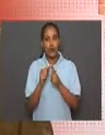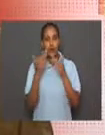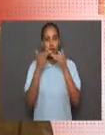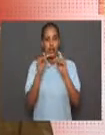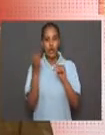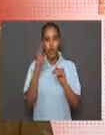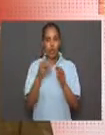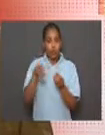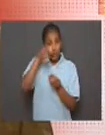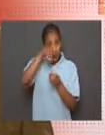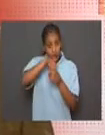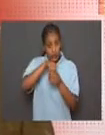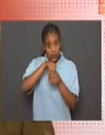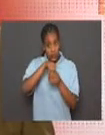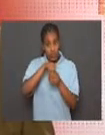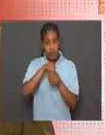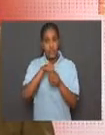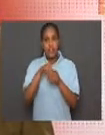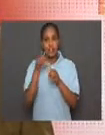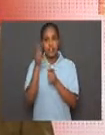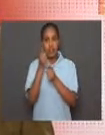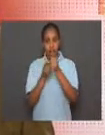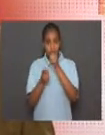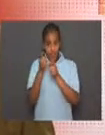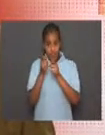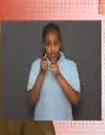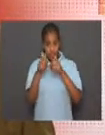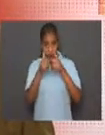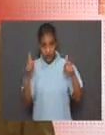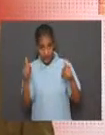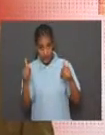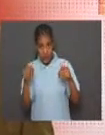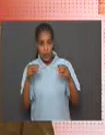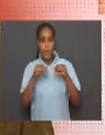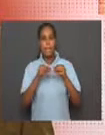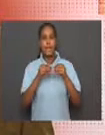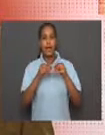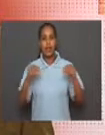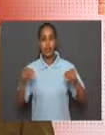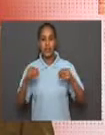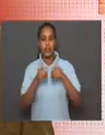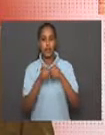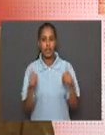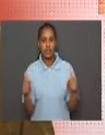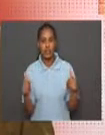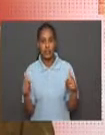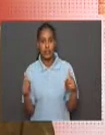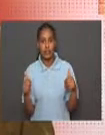ore, including gravity separation, magnetic